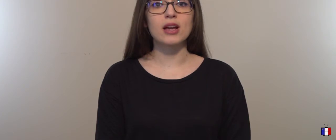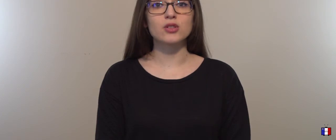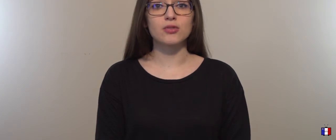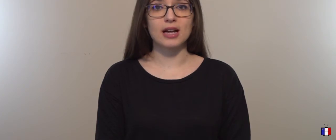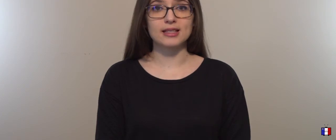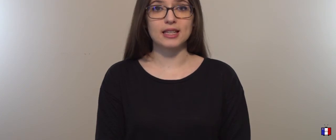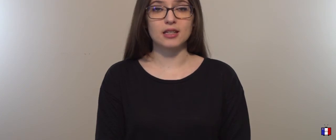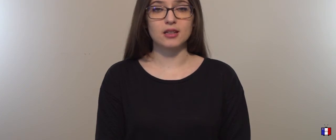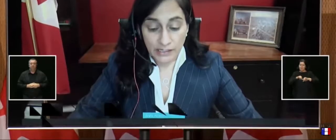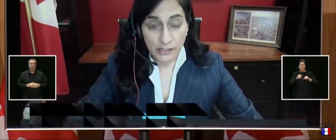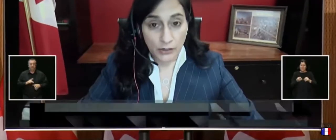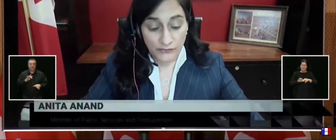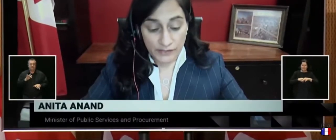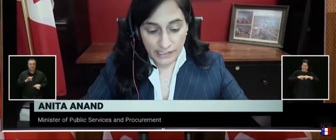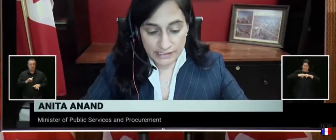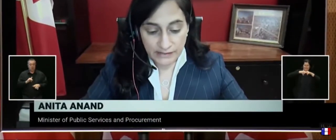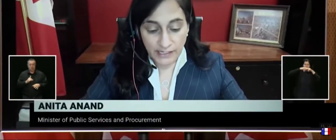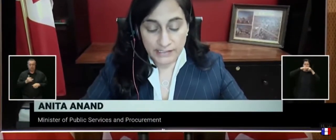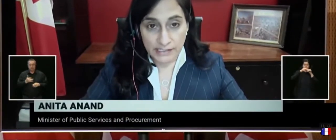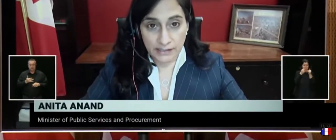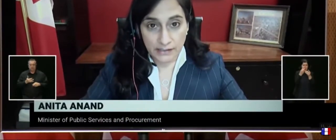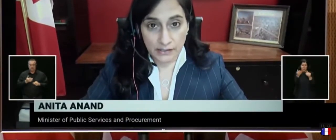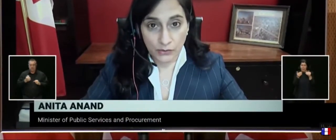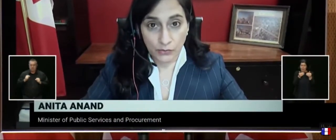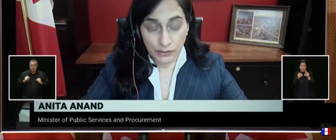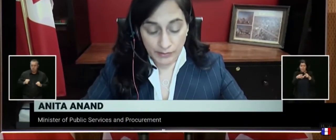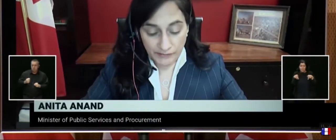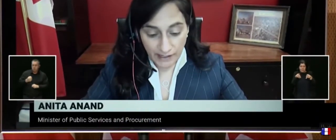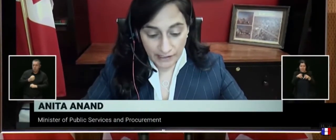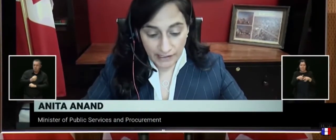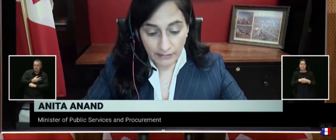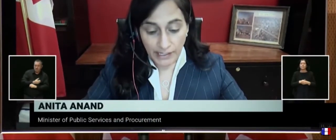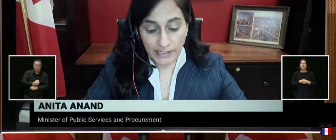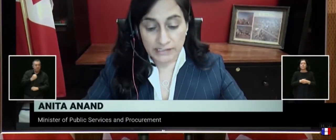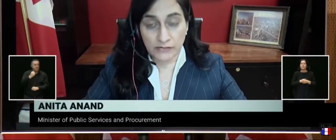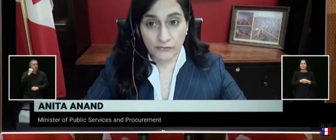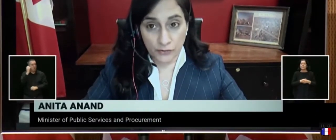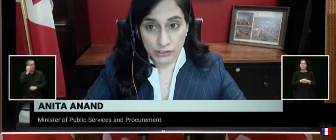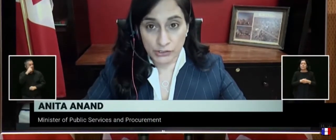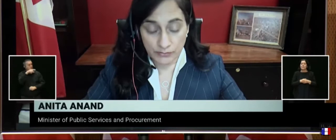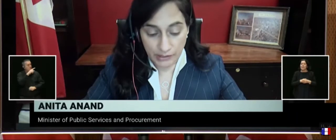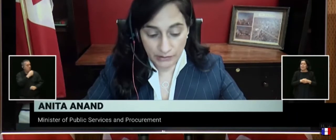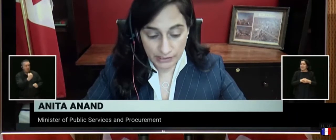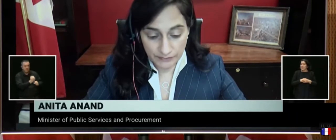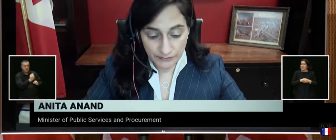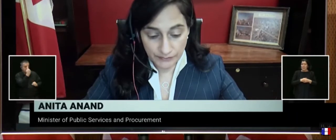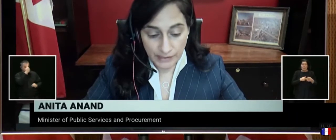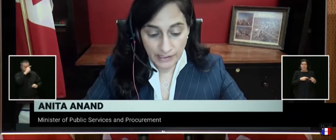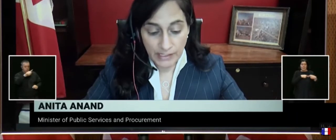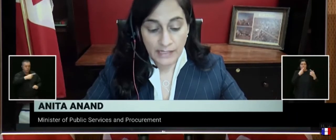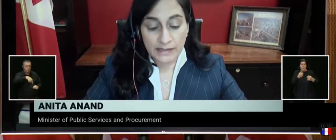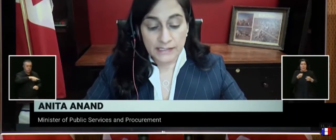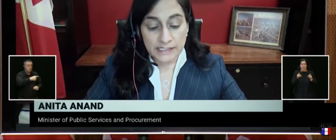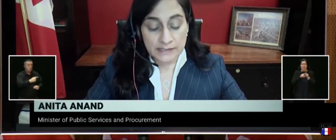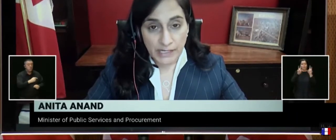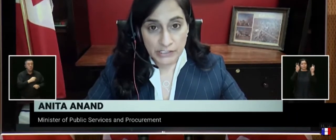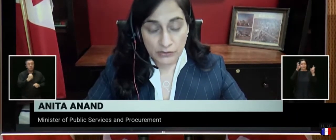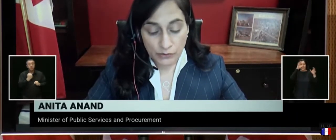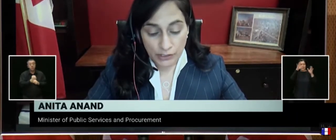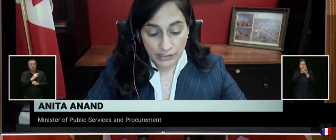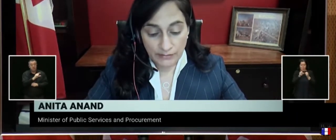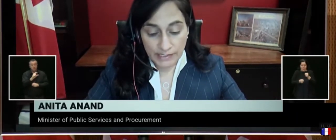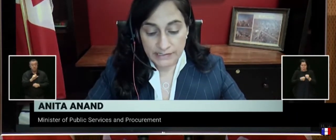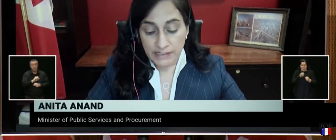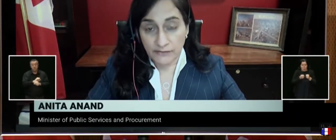of the Pfizer vaccine. Procurement Minister Anita Anand said it's because the company is working to expand its European production